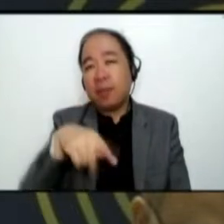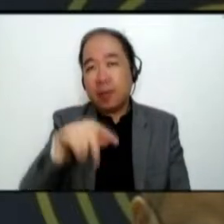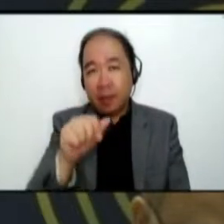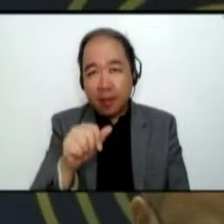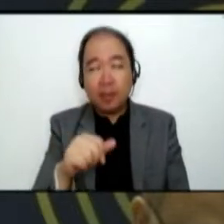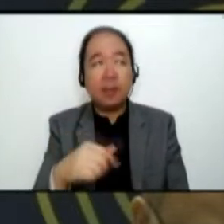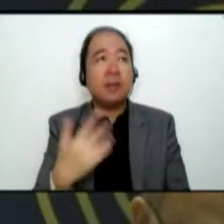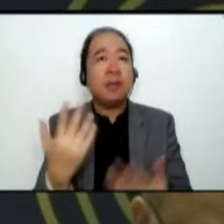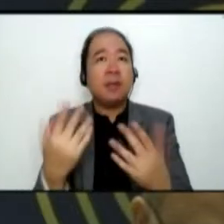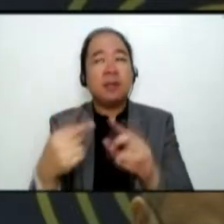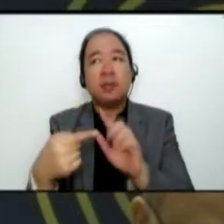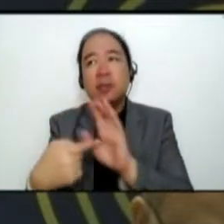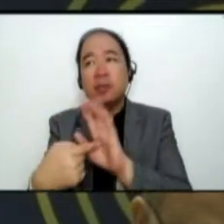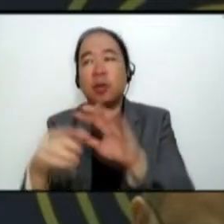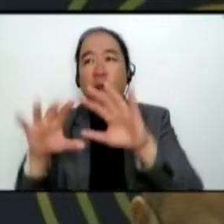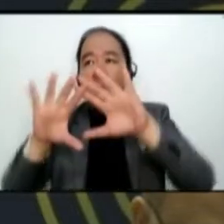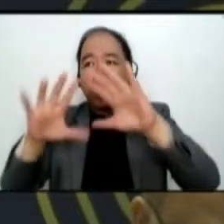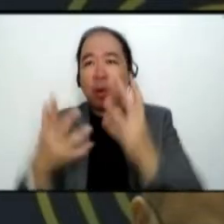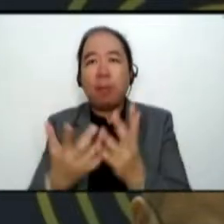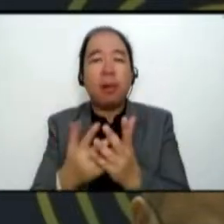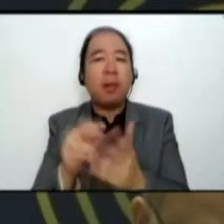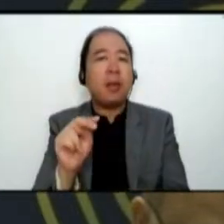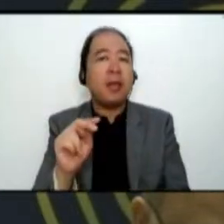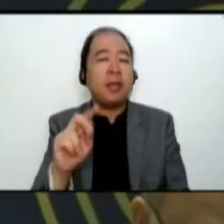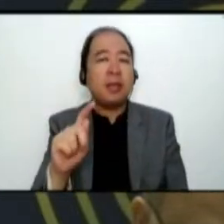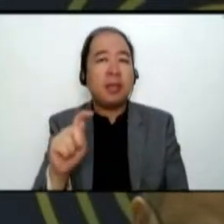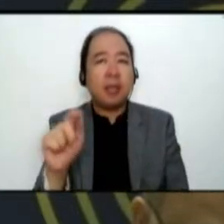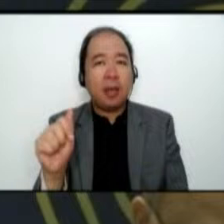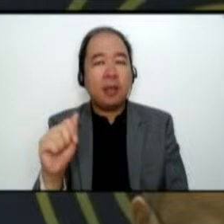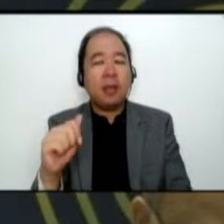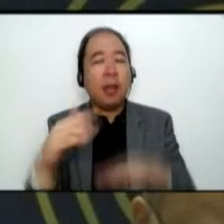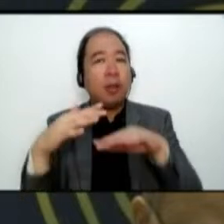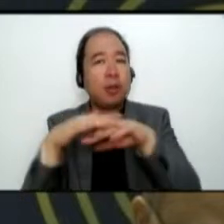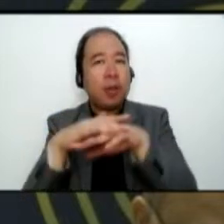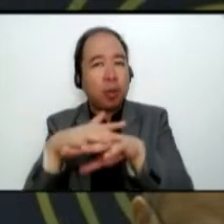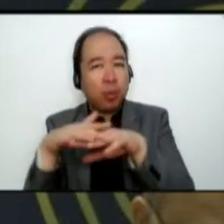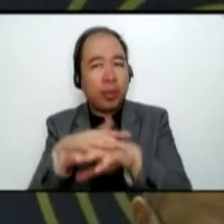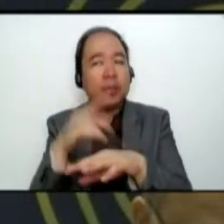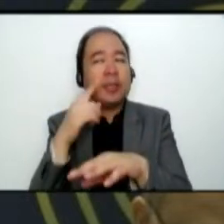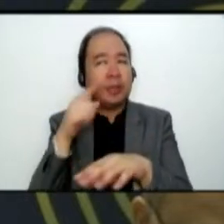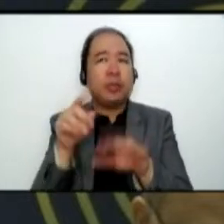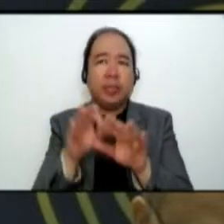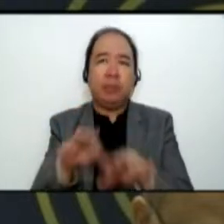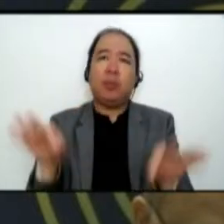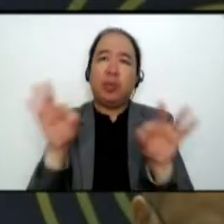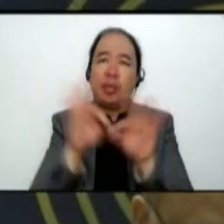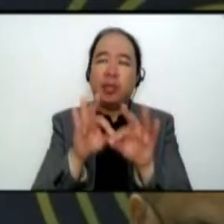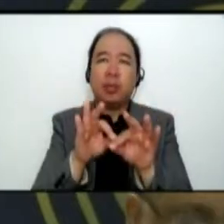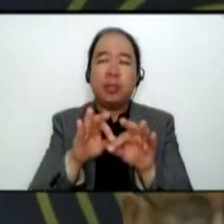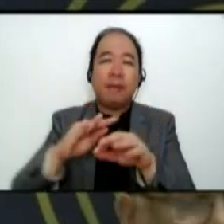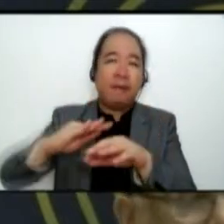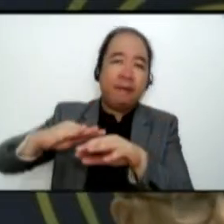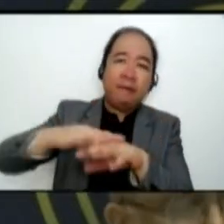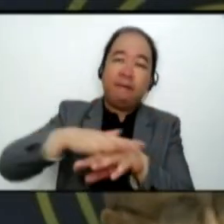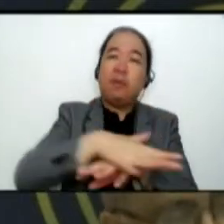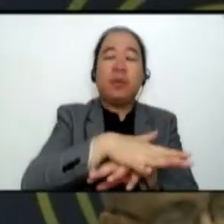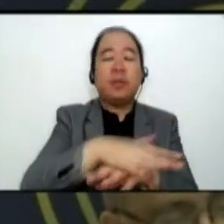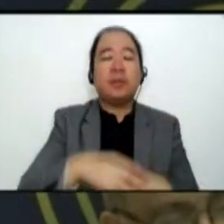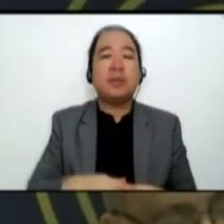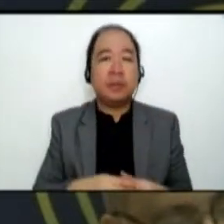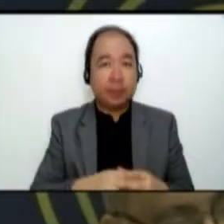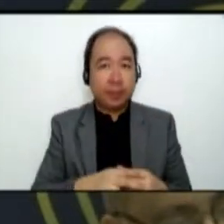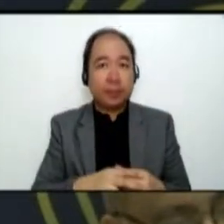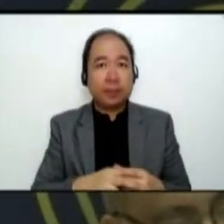like global NTA networks. These are really actually the key factors that would sort of, I think,